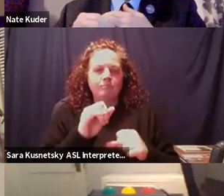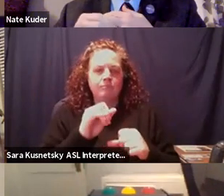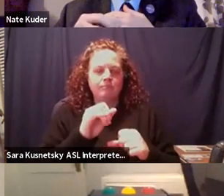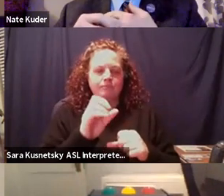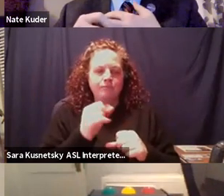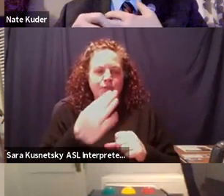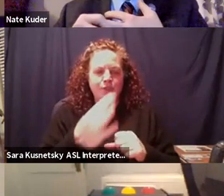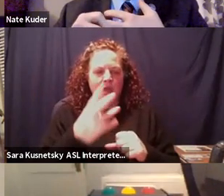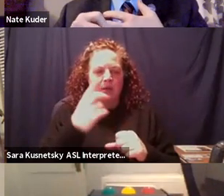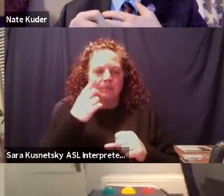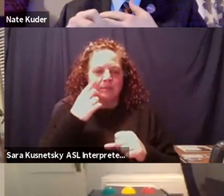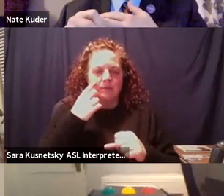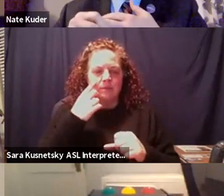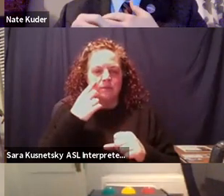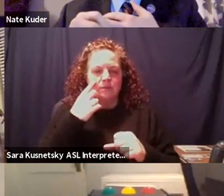number of